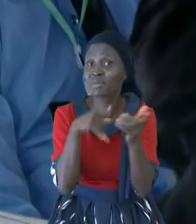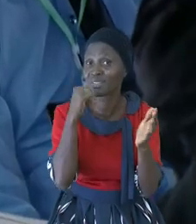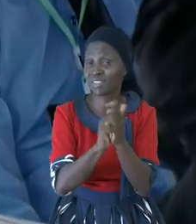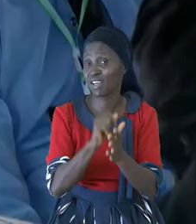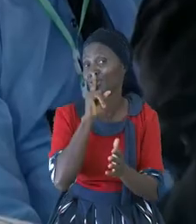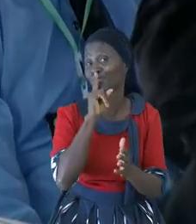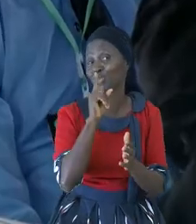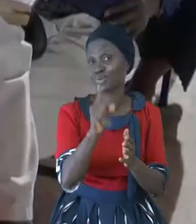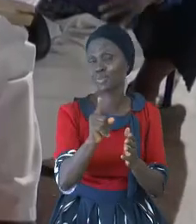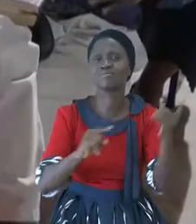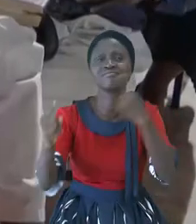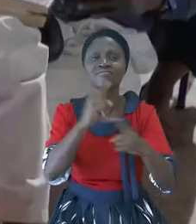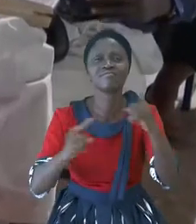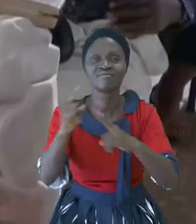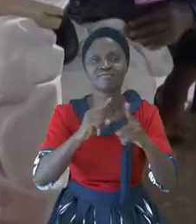Somebody say surely.